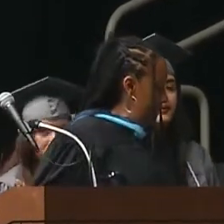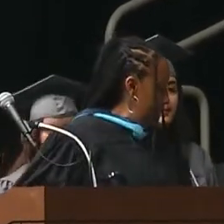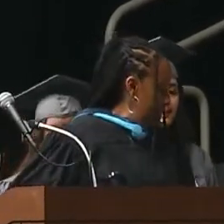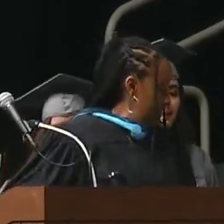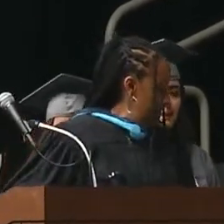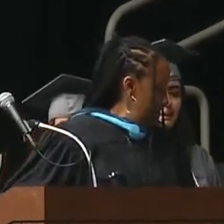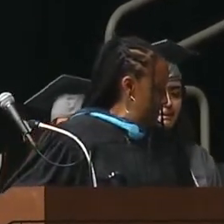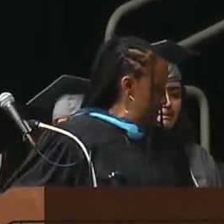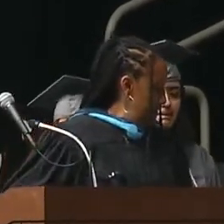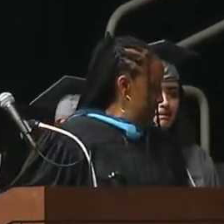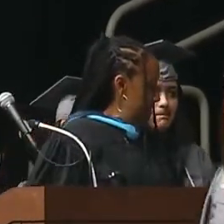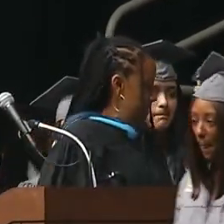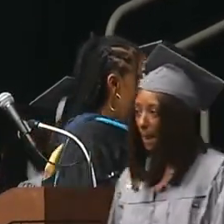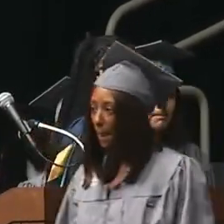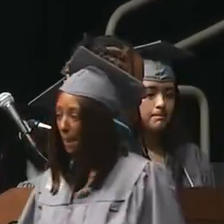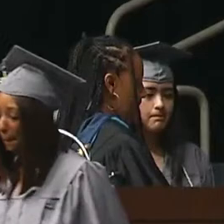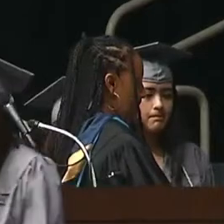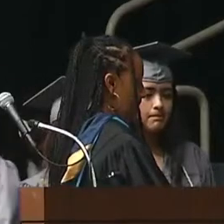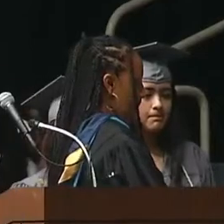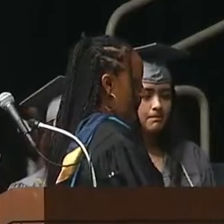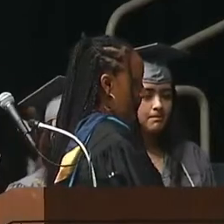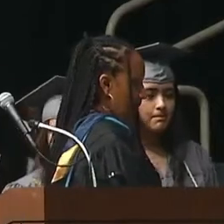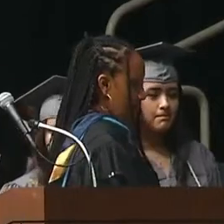Tasha McFadden,